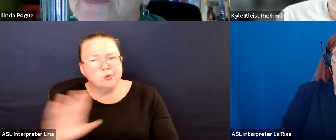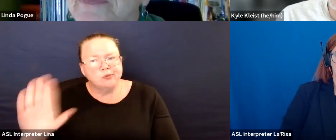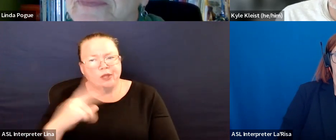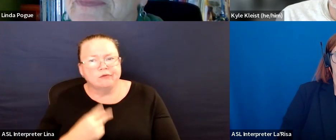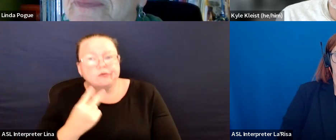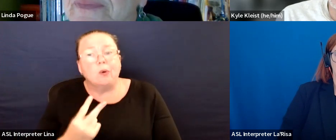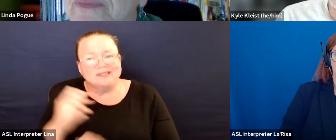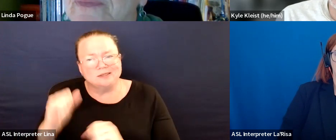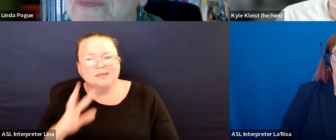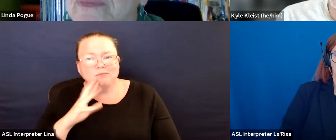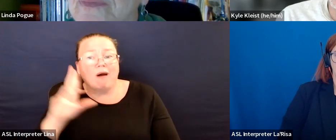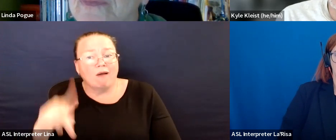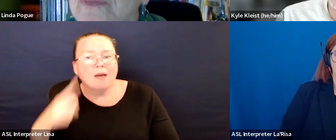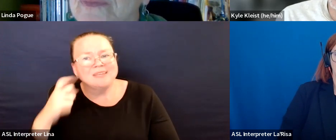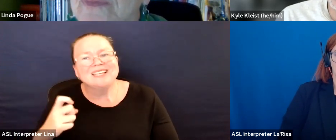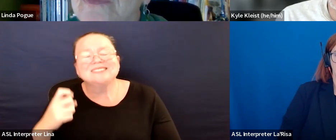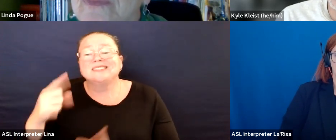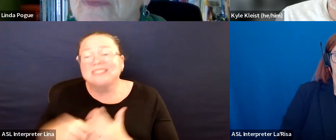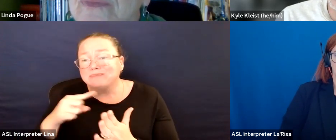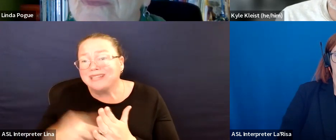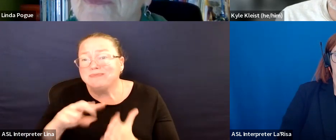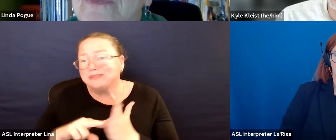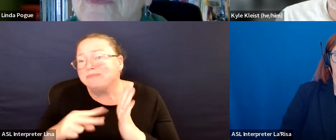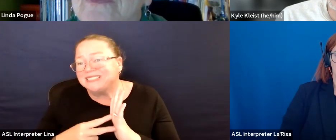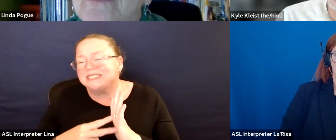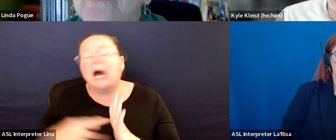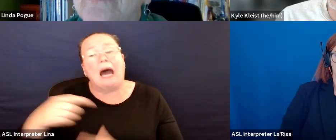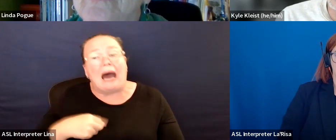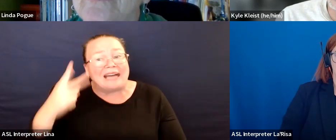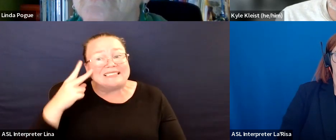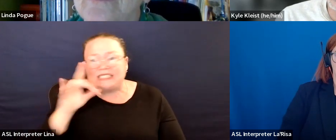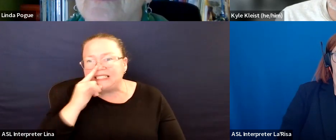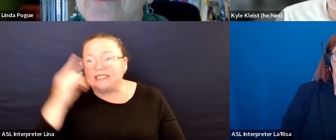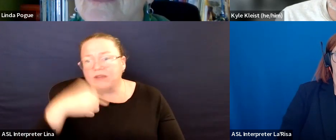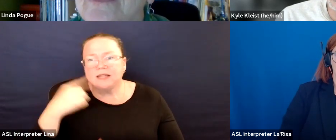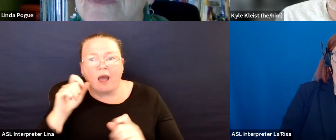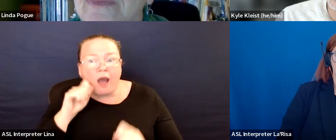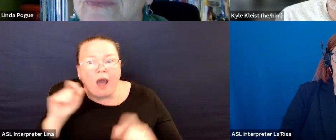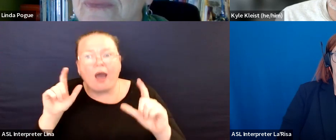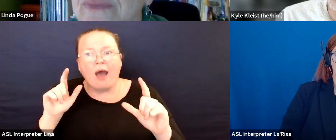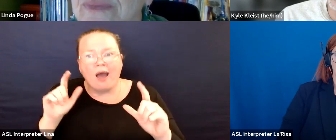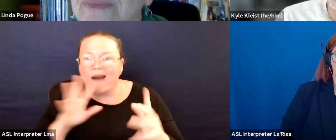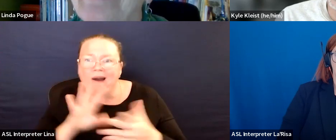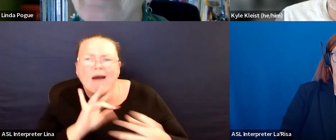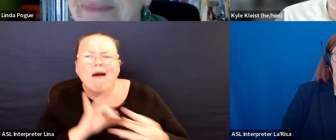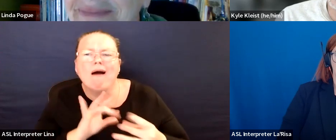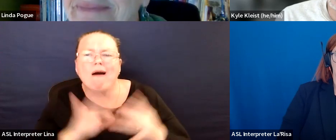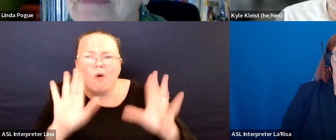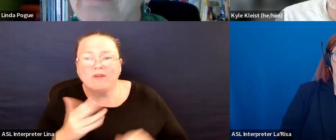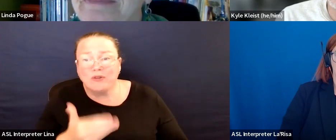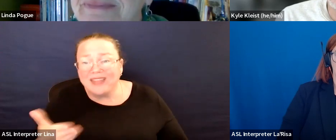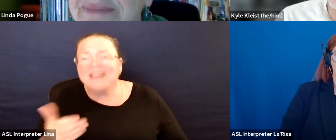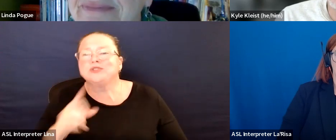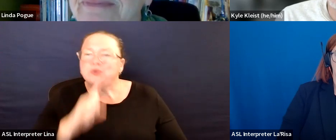and be able to speak up, because sometimes it means I see the kids' faces light up when they see them get to talk about all these amazing things. And